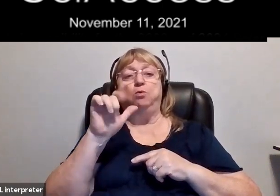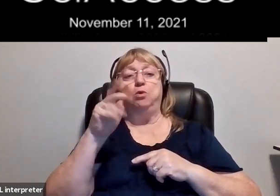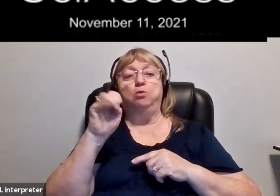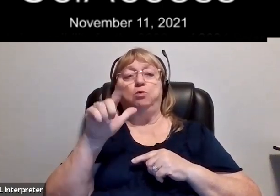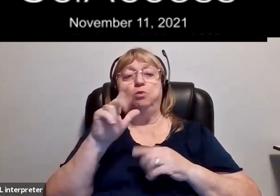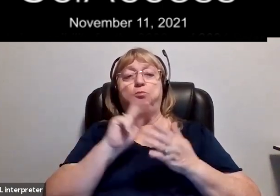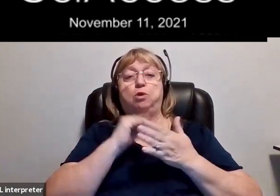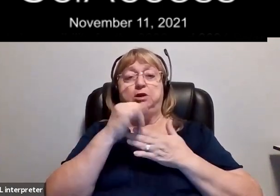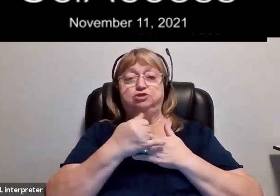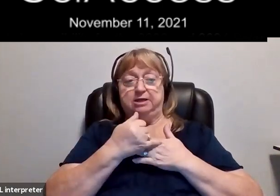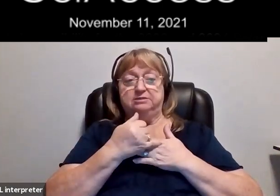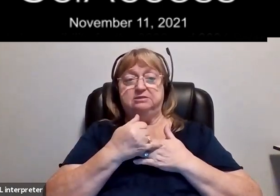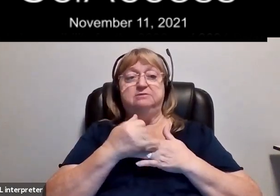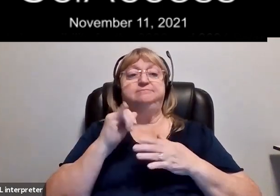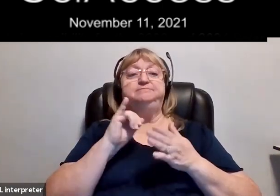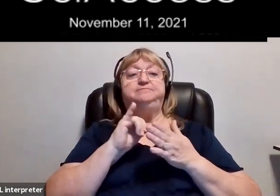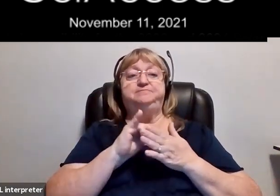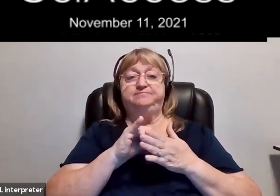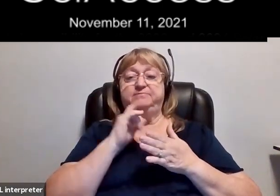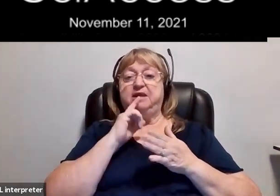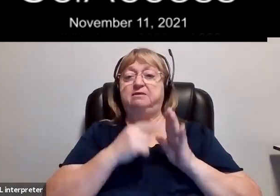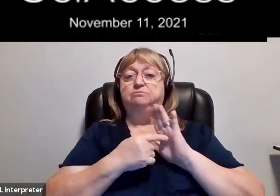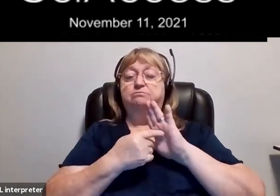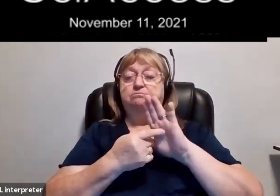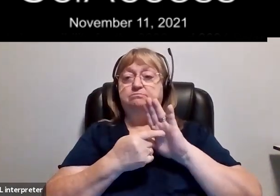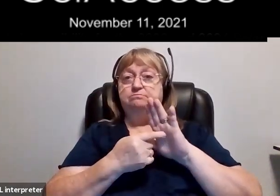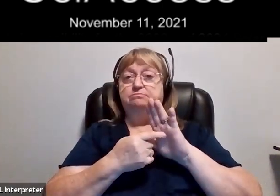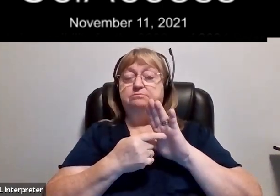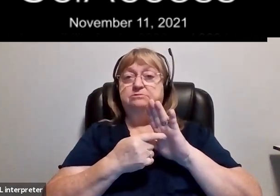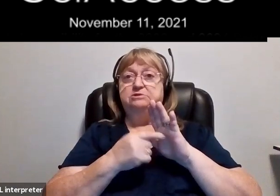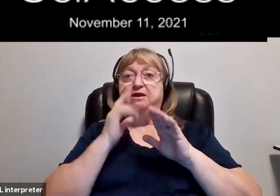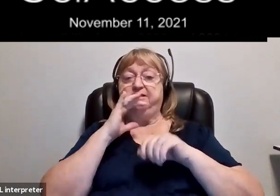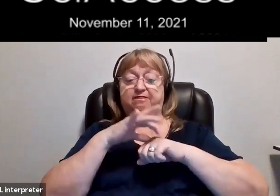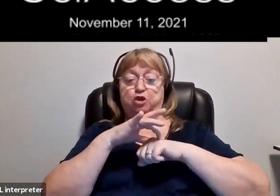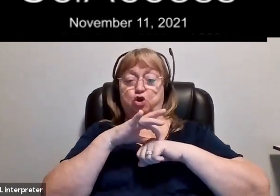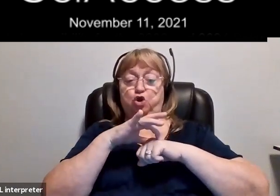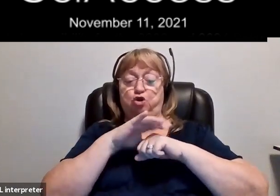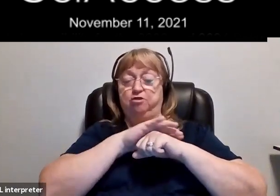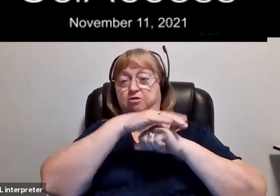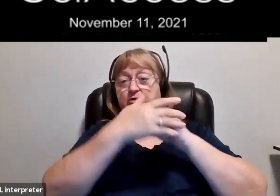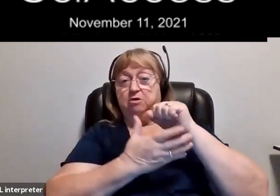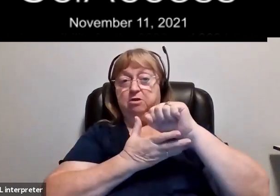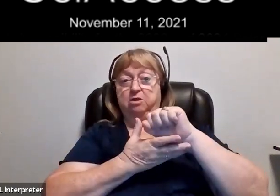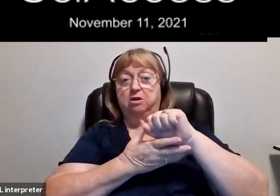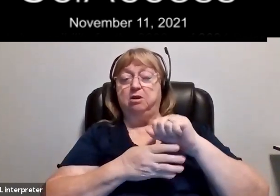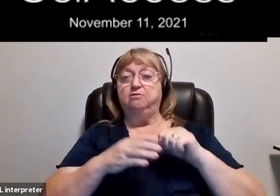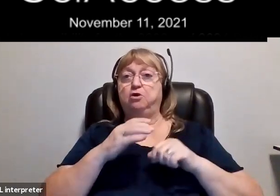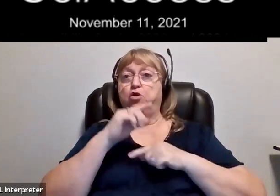presenting the sphere of the Earth as the global, I